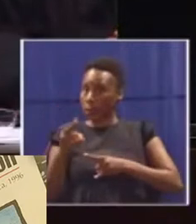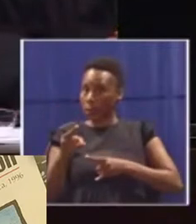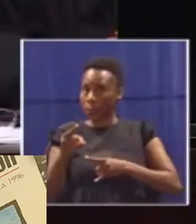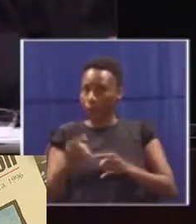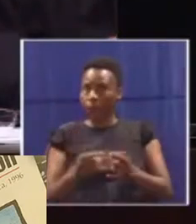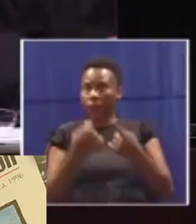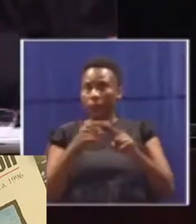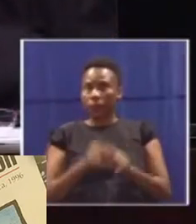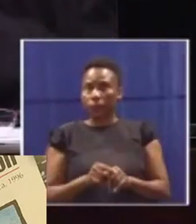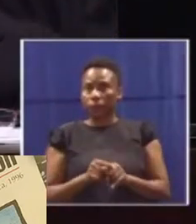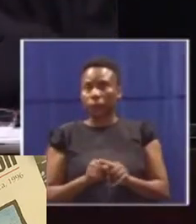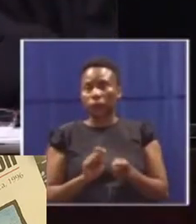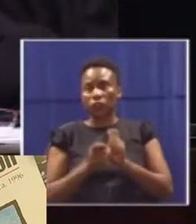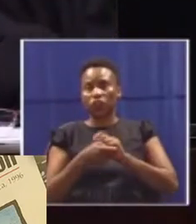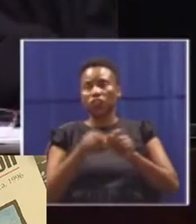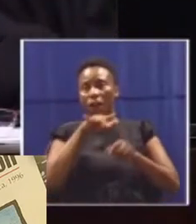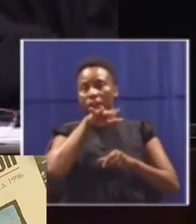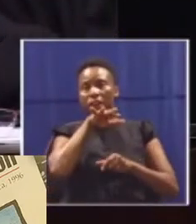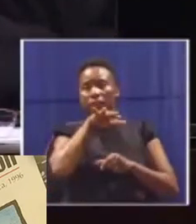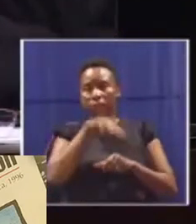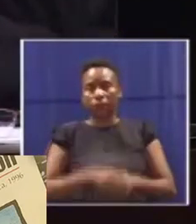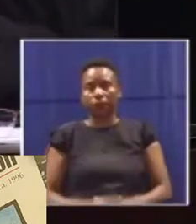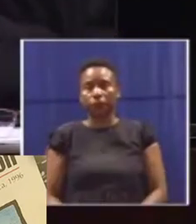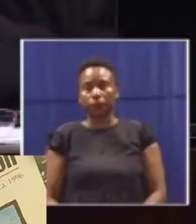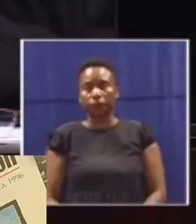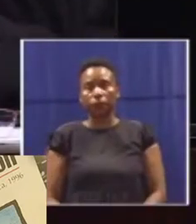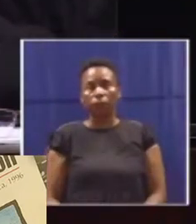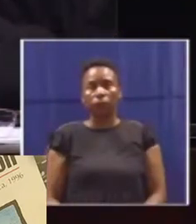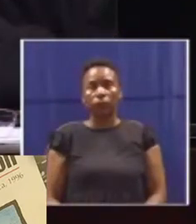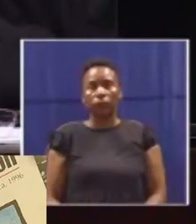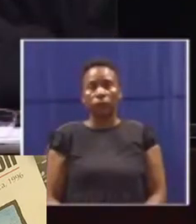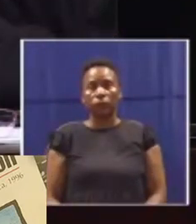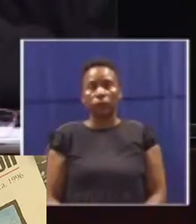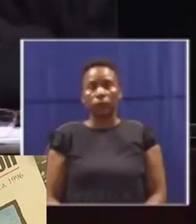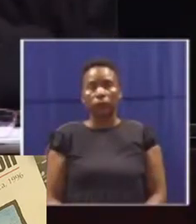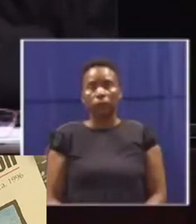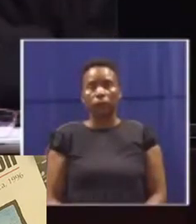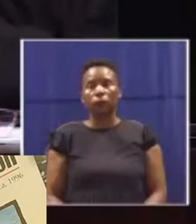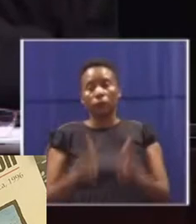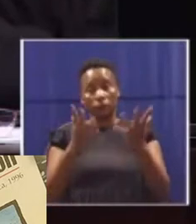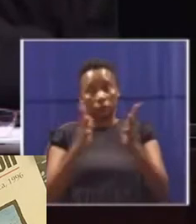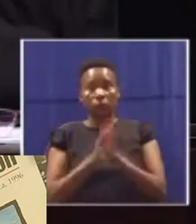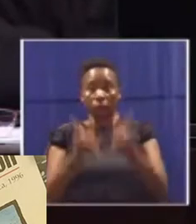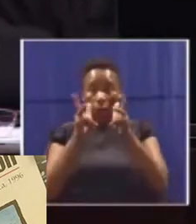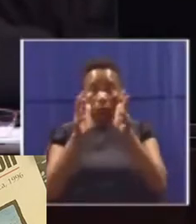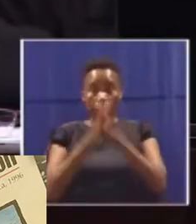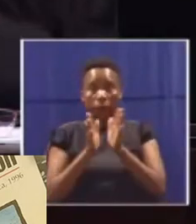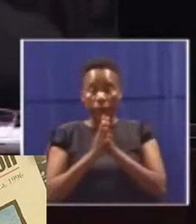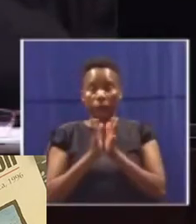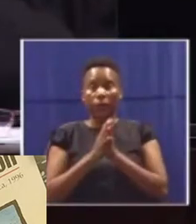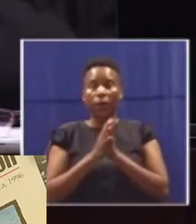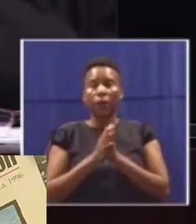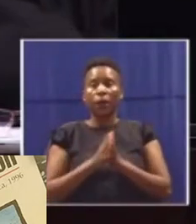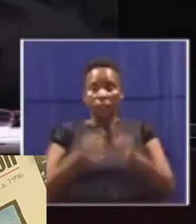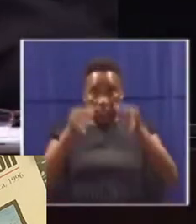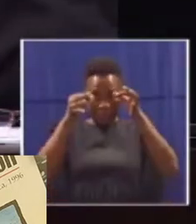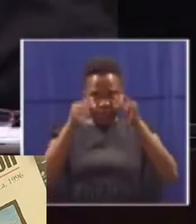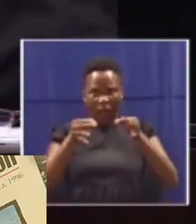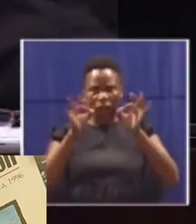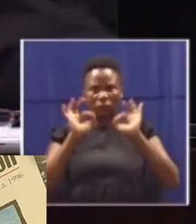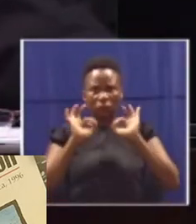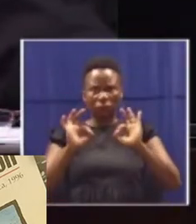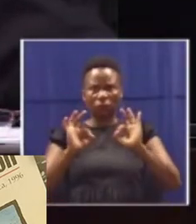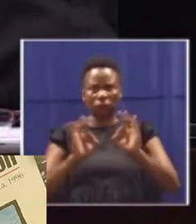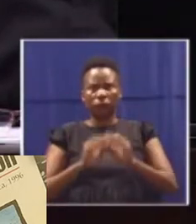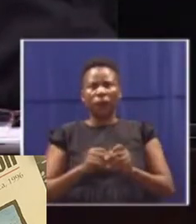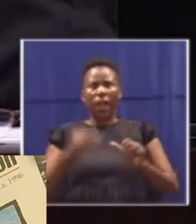se toespraak het baie mooi begin, maar ek weet eerlikwaar nie hoe slaap hy in die nag nie. Let's just look at the so-called decisive action in South